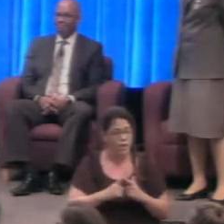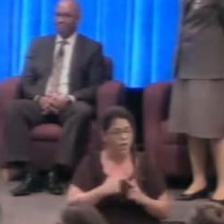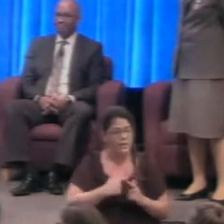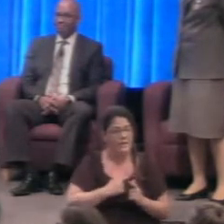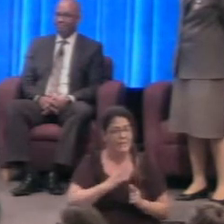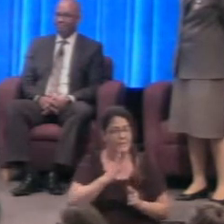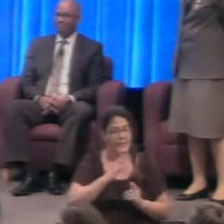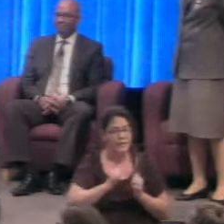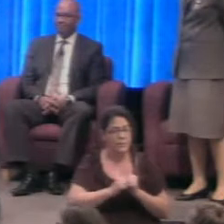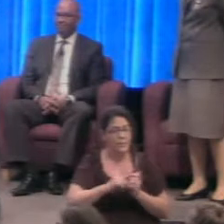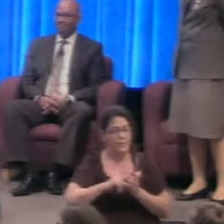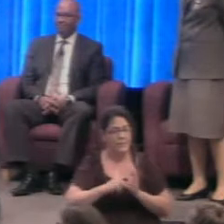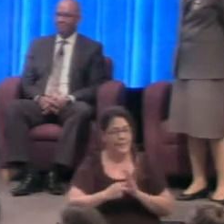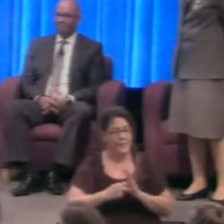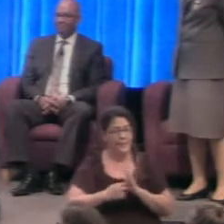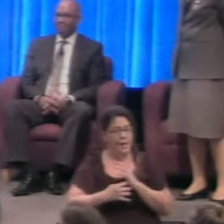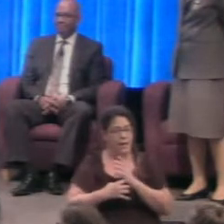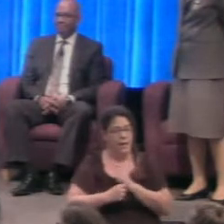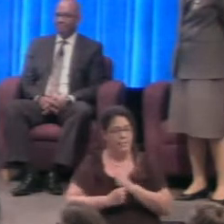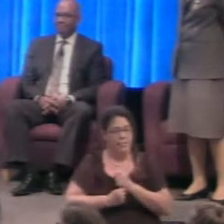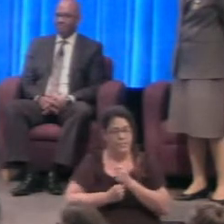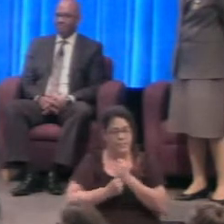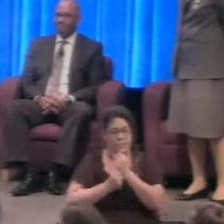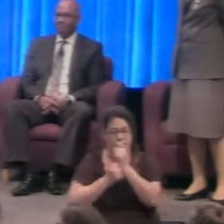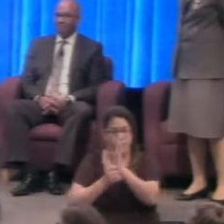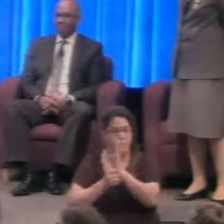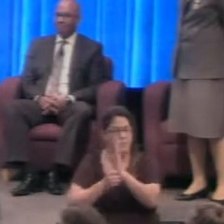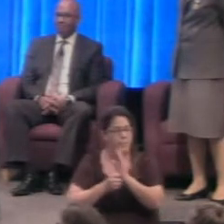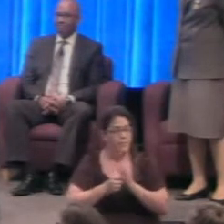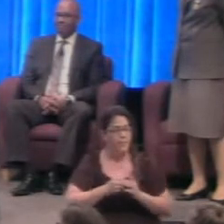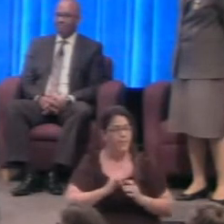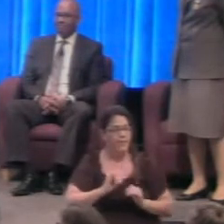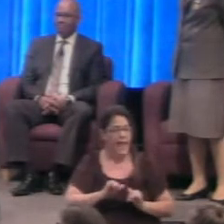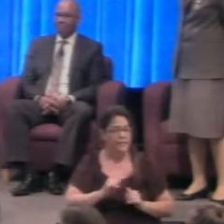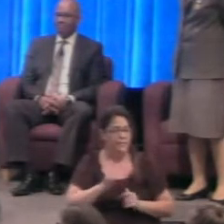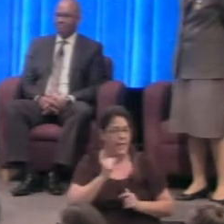profound, and they're concise. It is an amazing superpower.